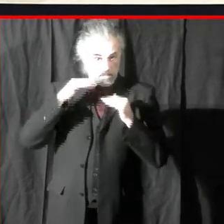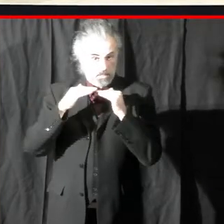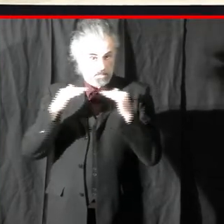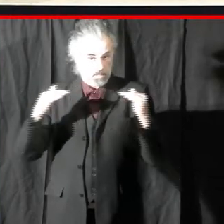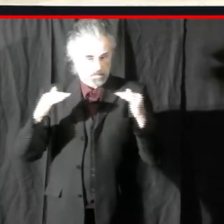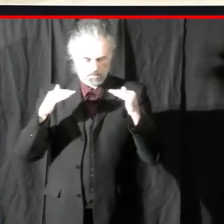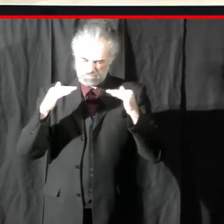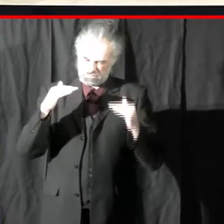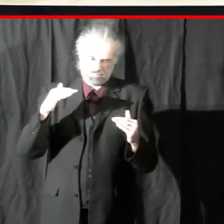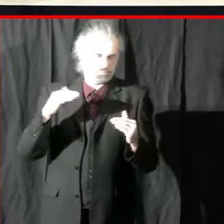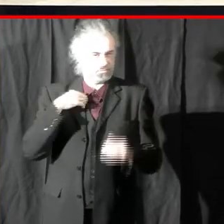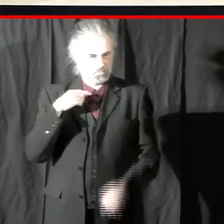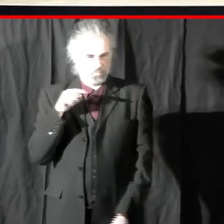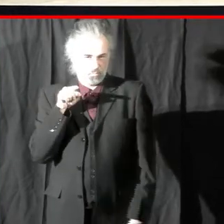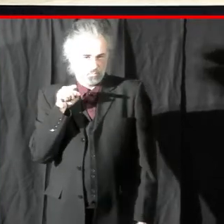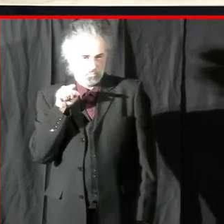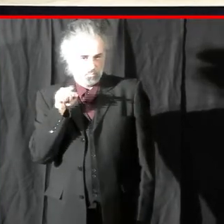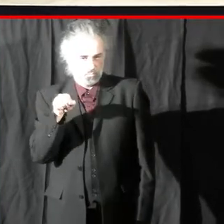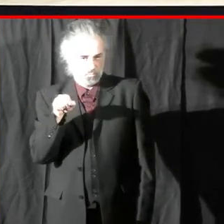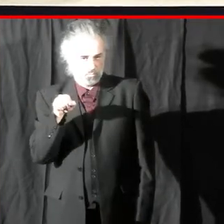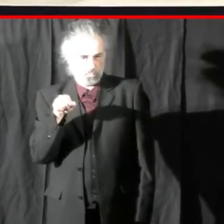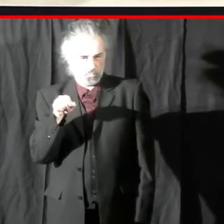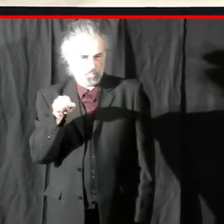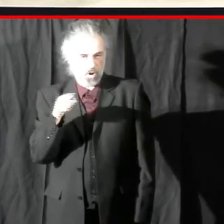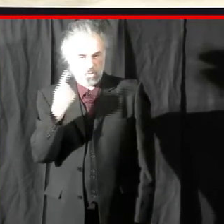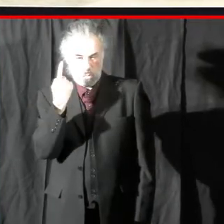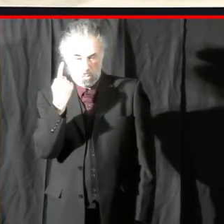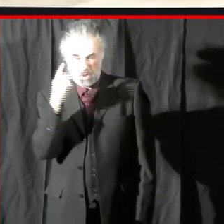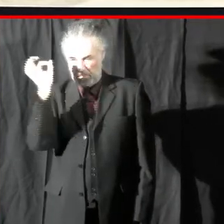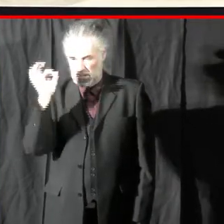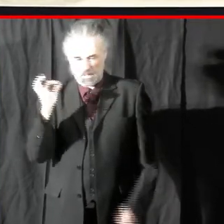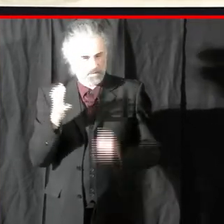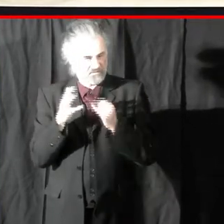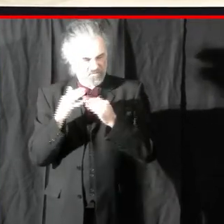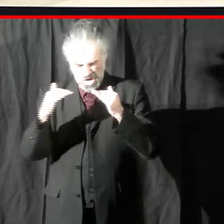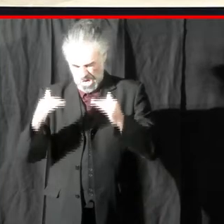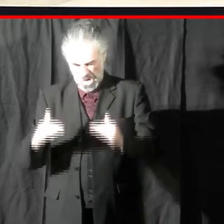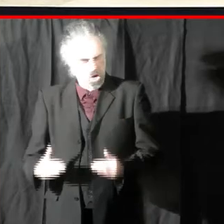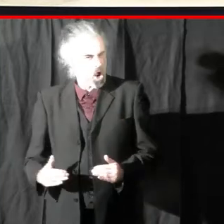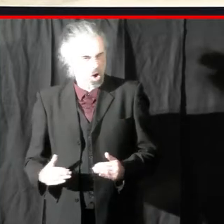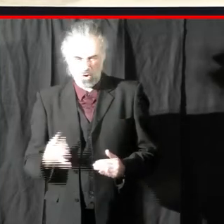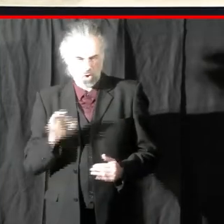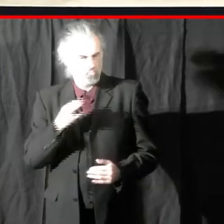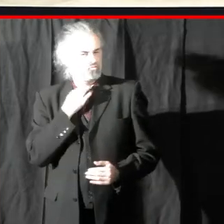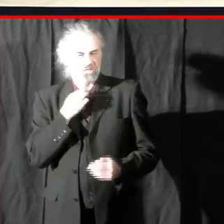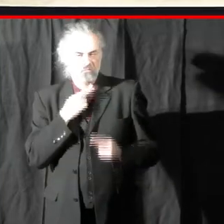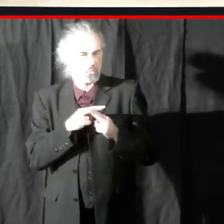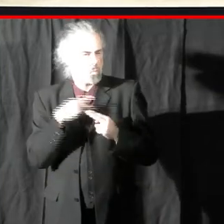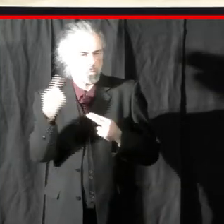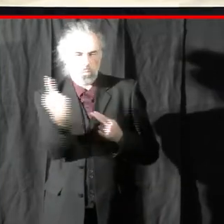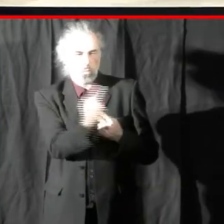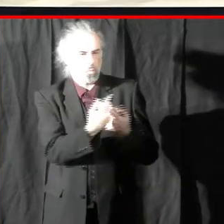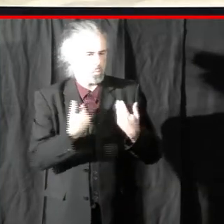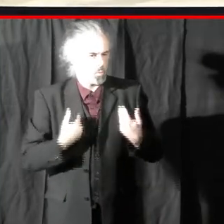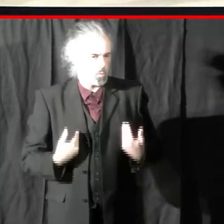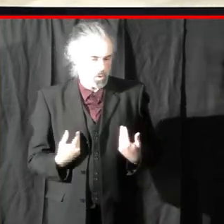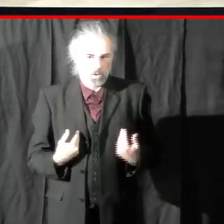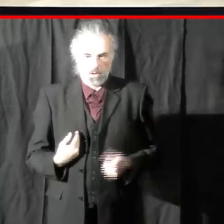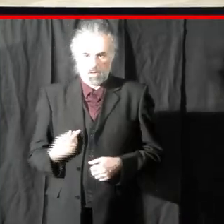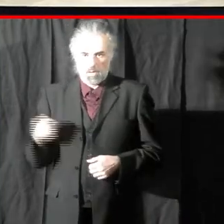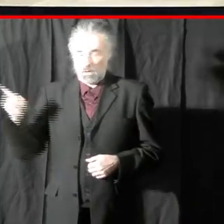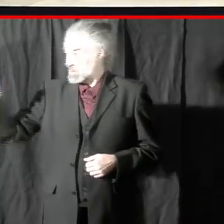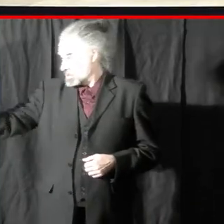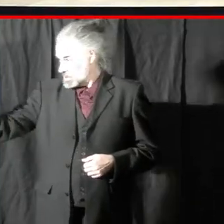as 0.1%, and that's way below human toxicity levels. But this paper out of